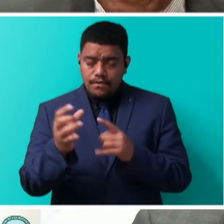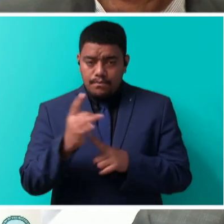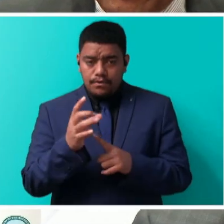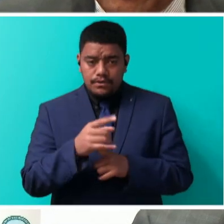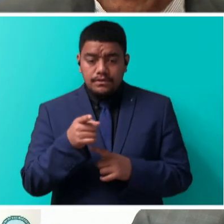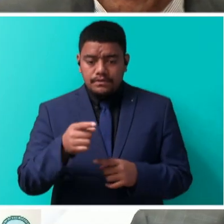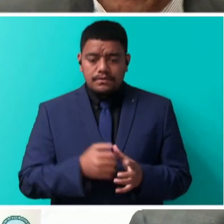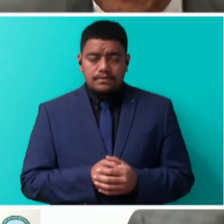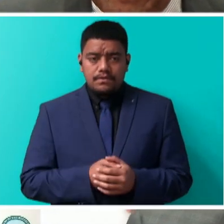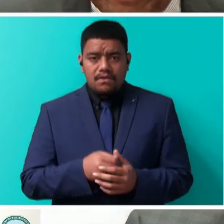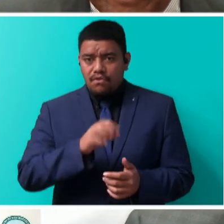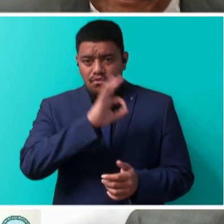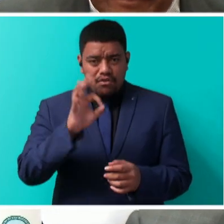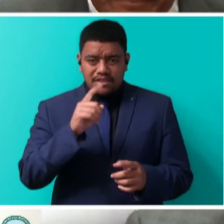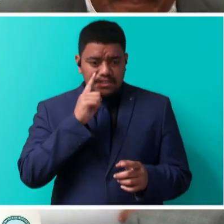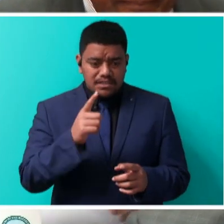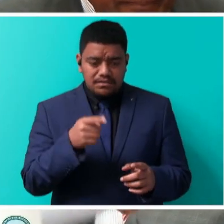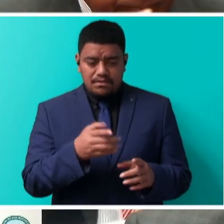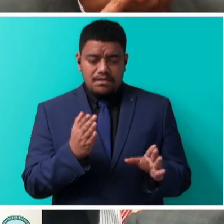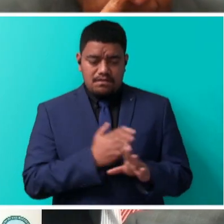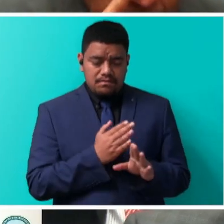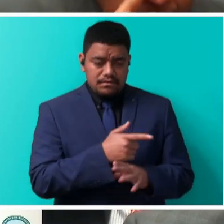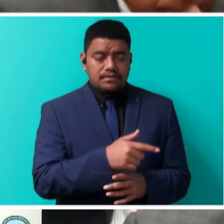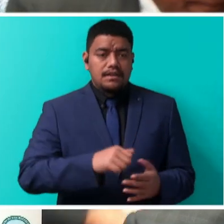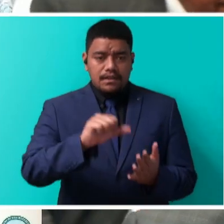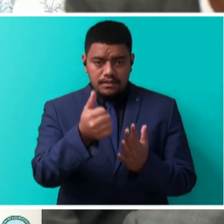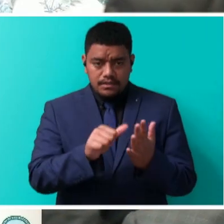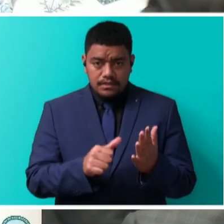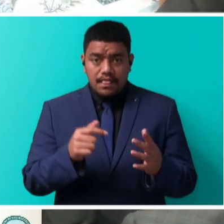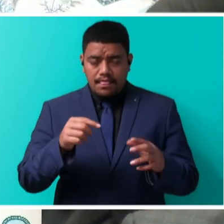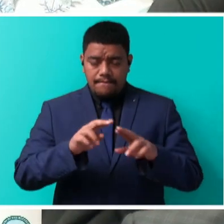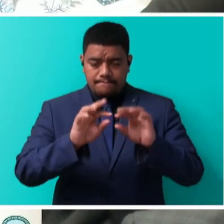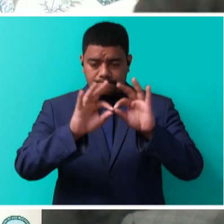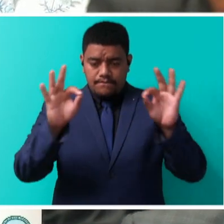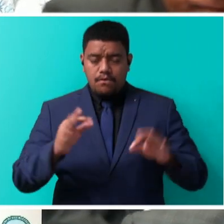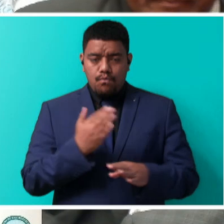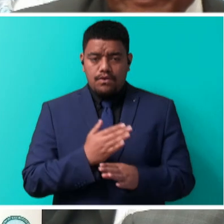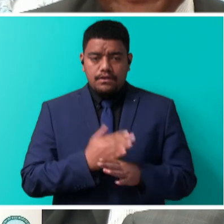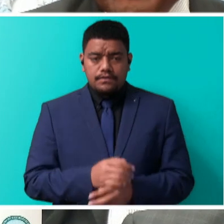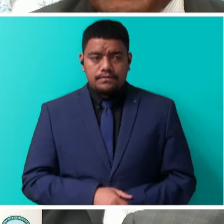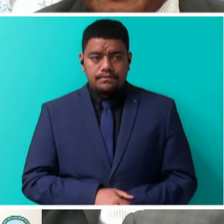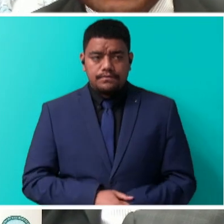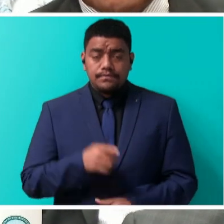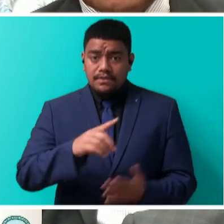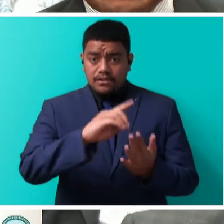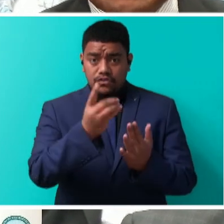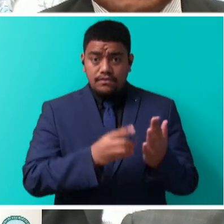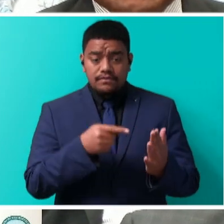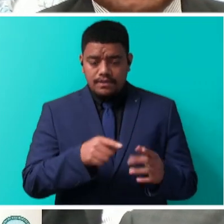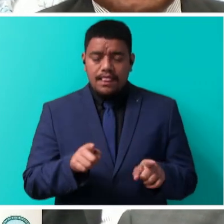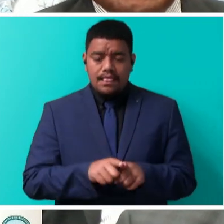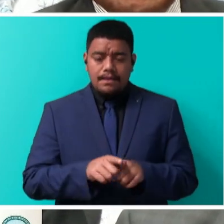often unseen, architects of a nation's legal framework. A legislative drafter is a technical